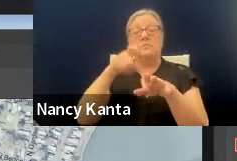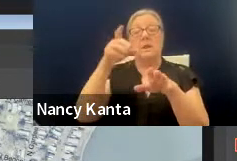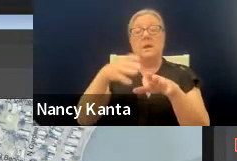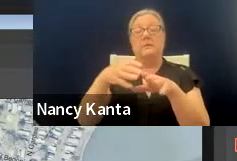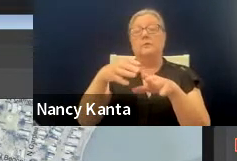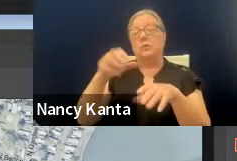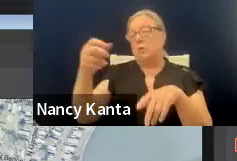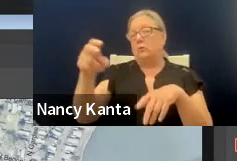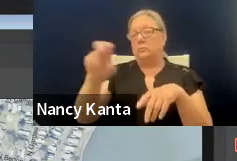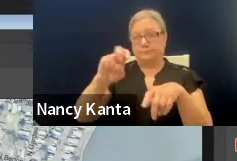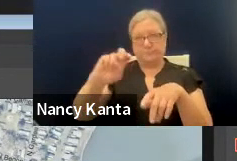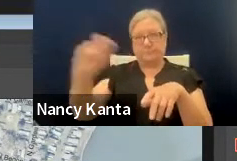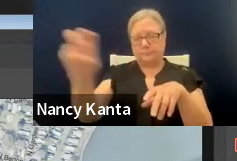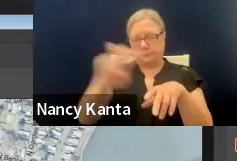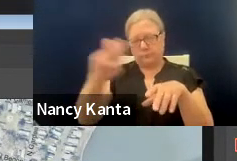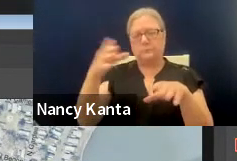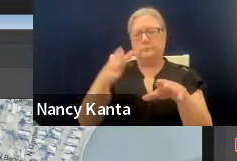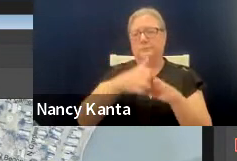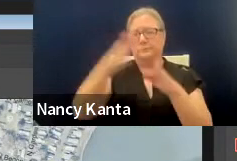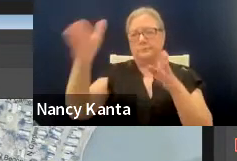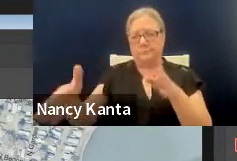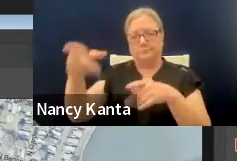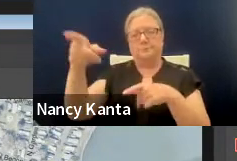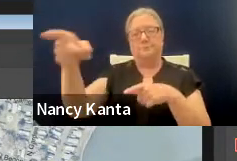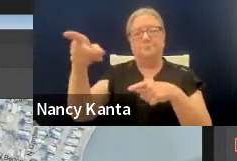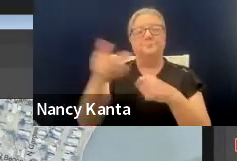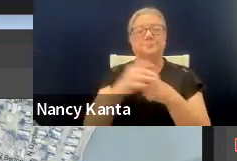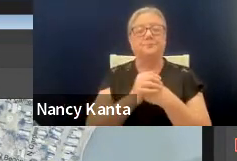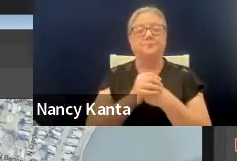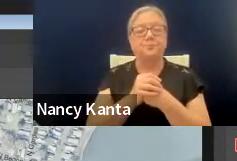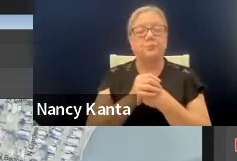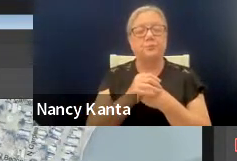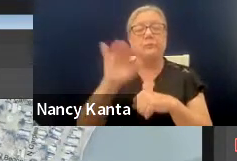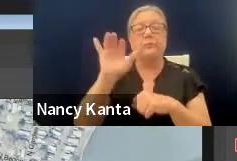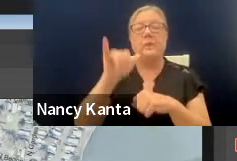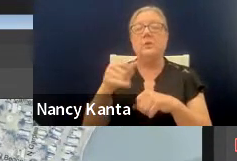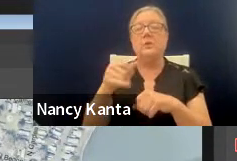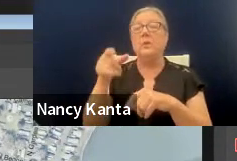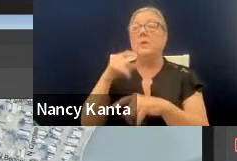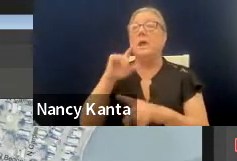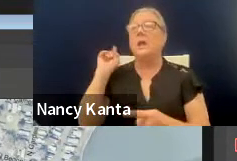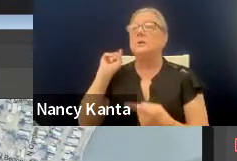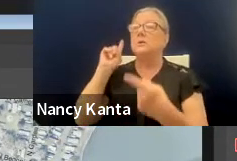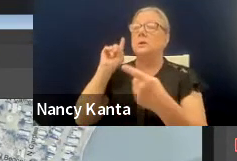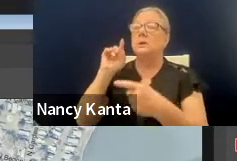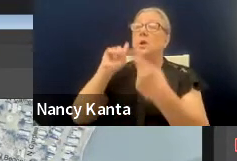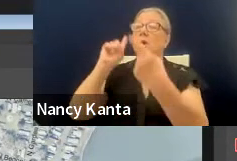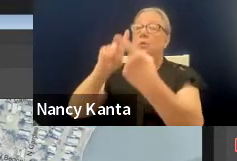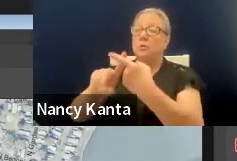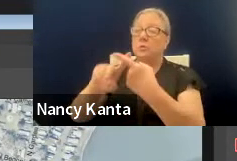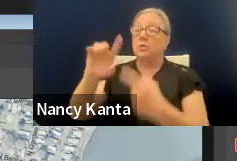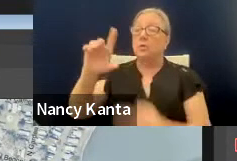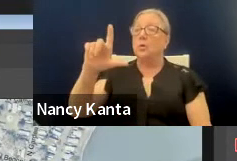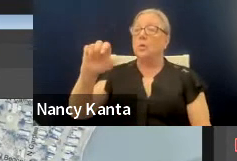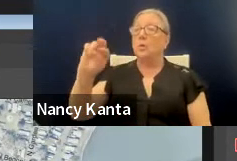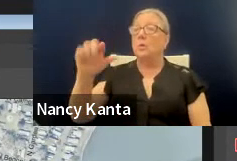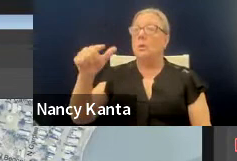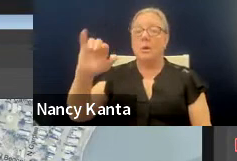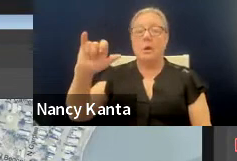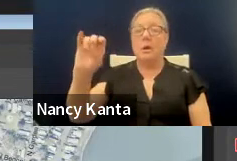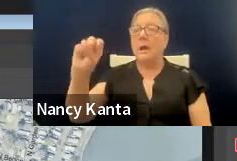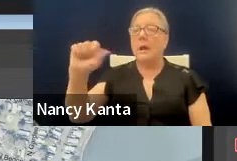So that affords that different access to and from the island. That's one example that I probably should have walked through.